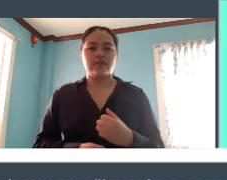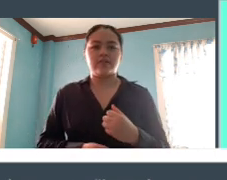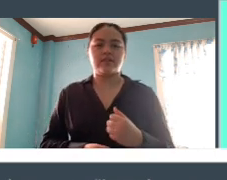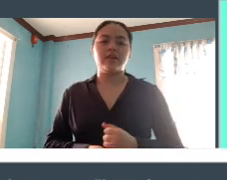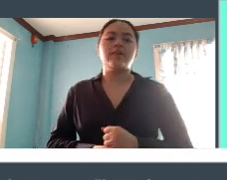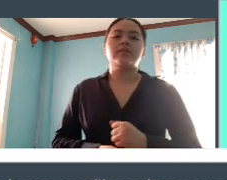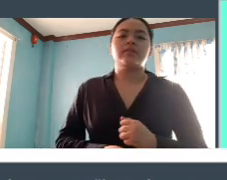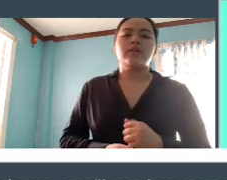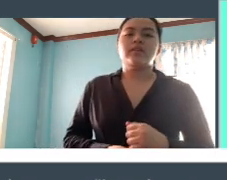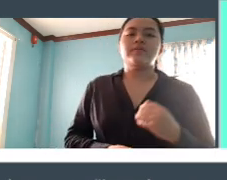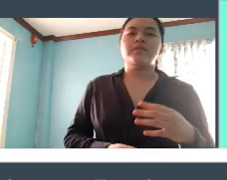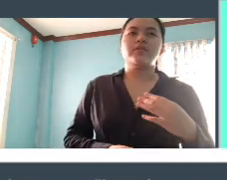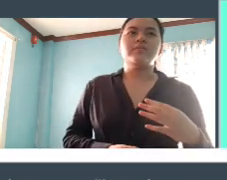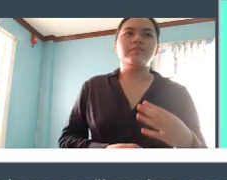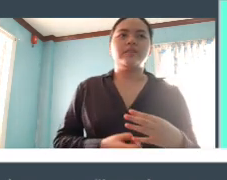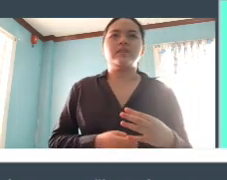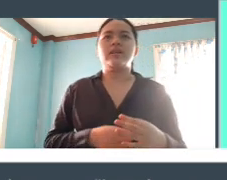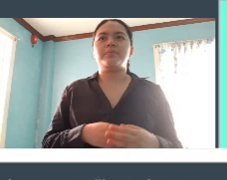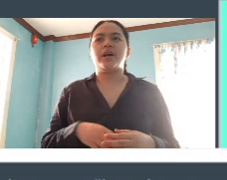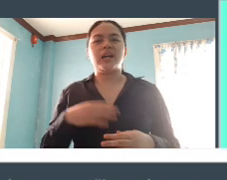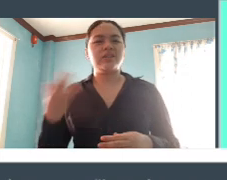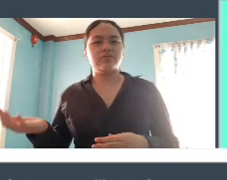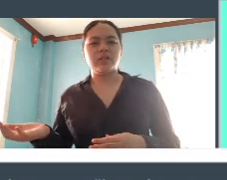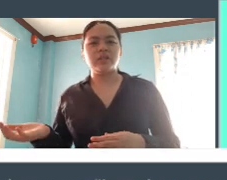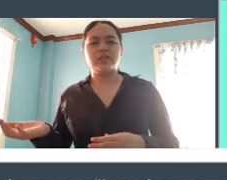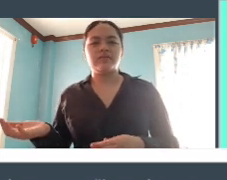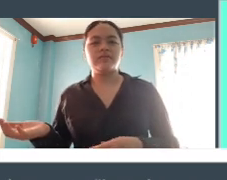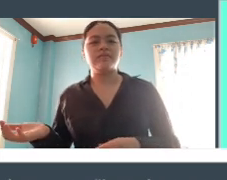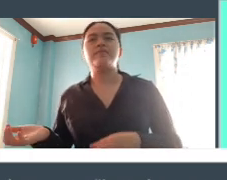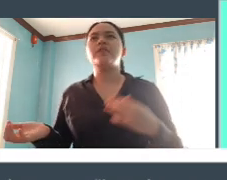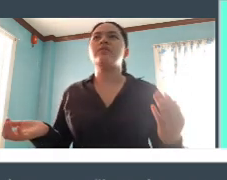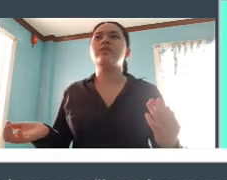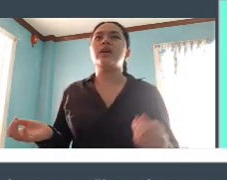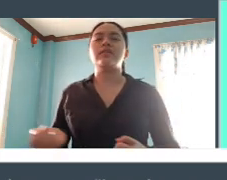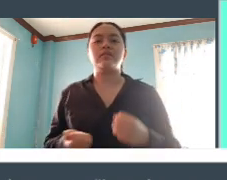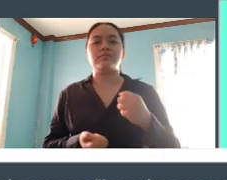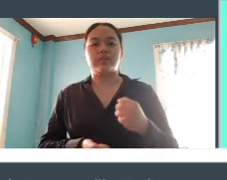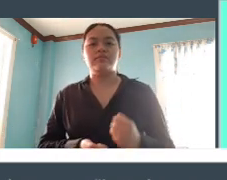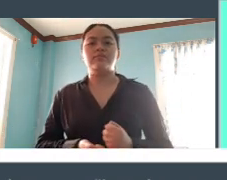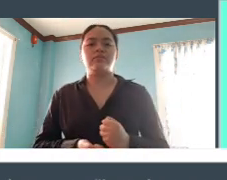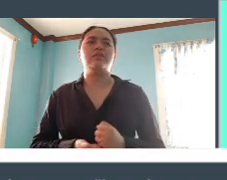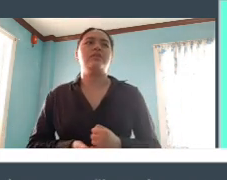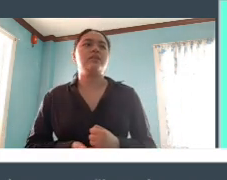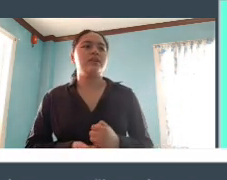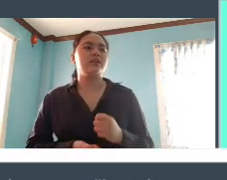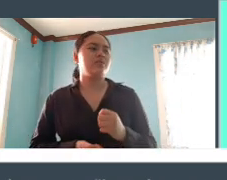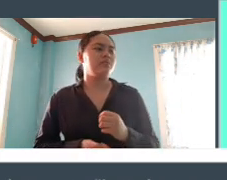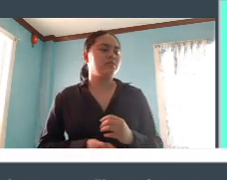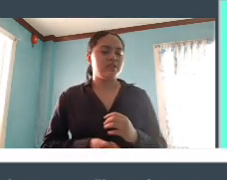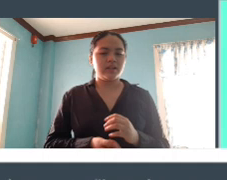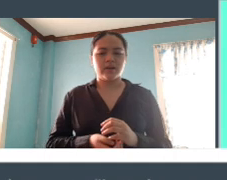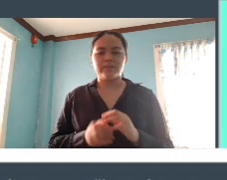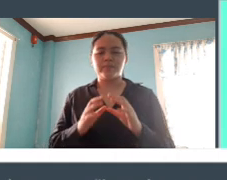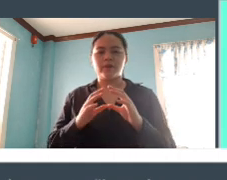defense. For example, for this like pine trees, fear and the redwood. The